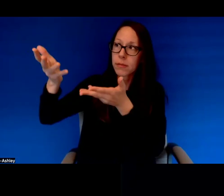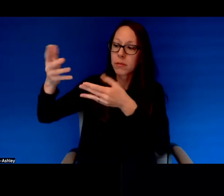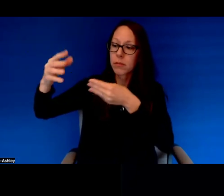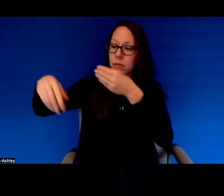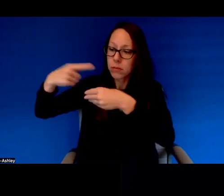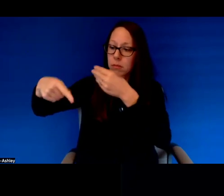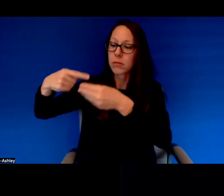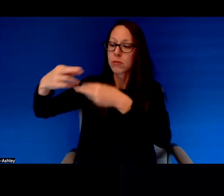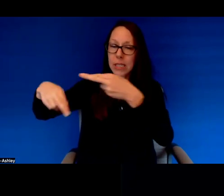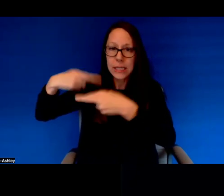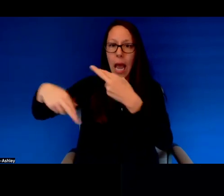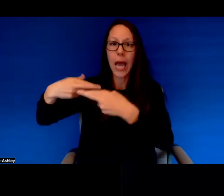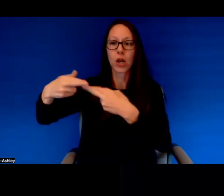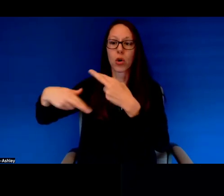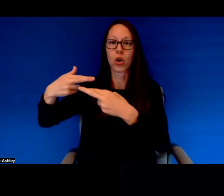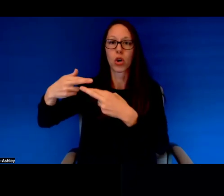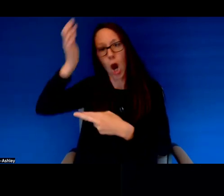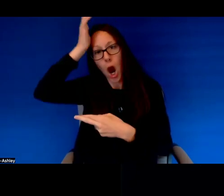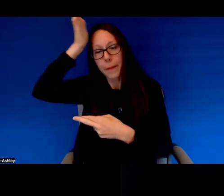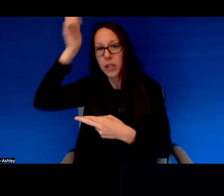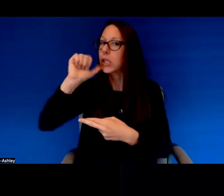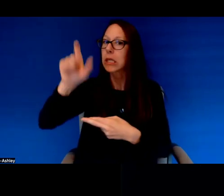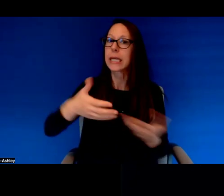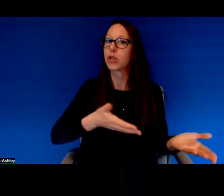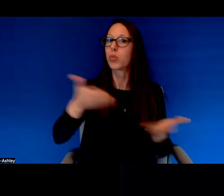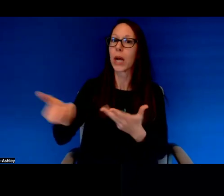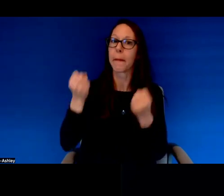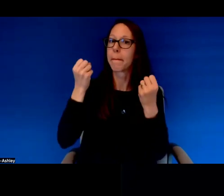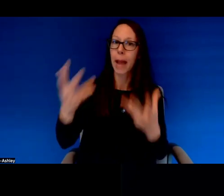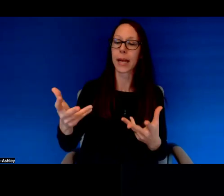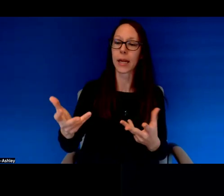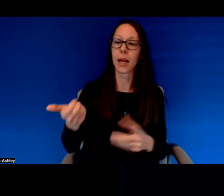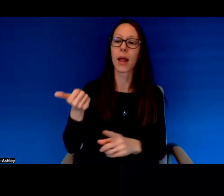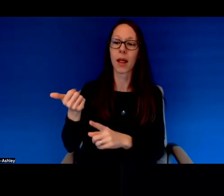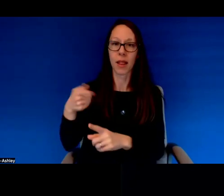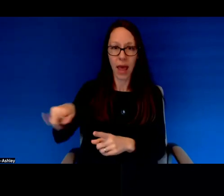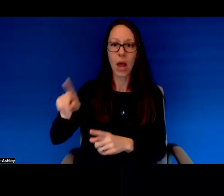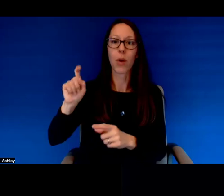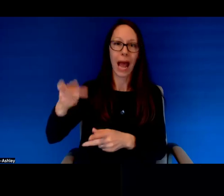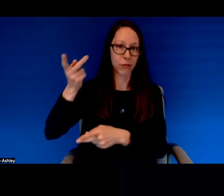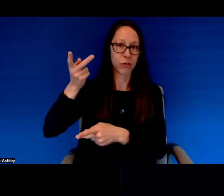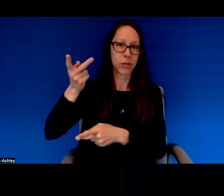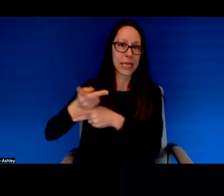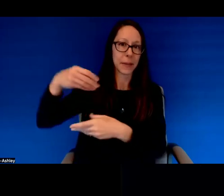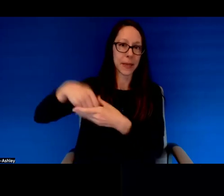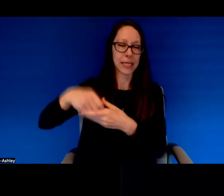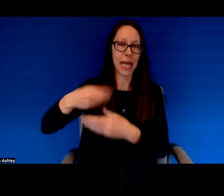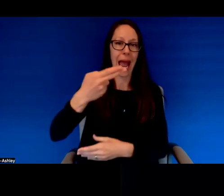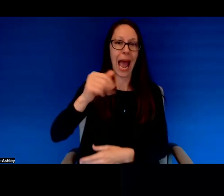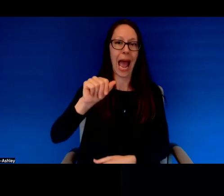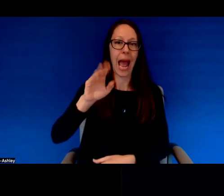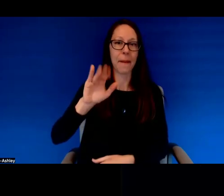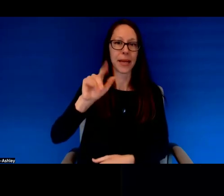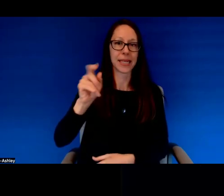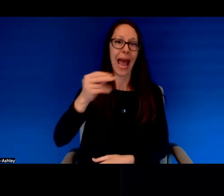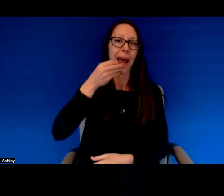them reproduce, and we wouldn't need to take that many. They would need to be inside the habitat, have the same protections as the astronauts and